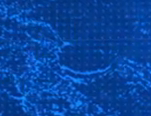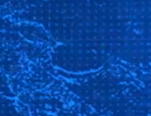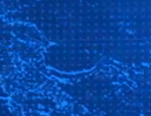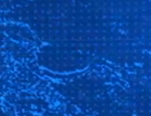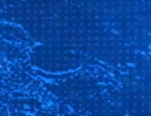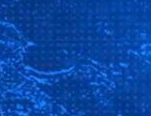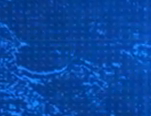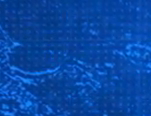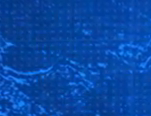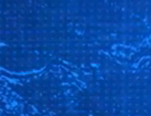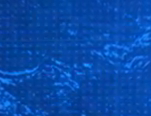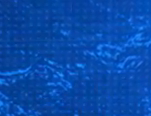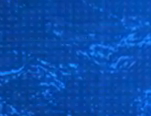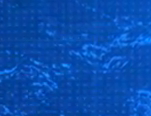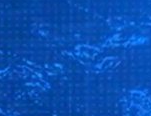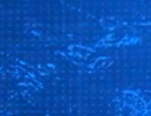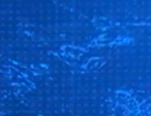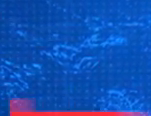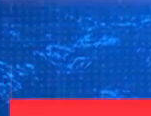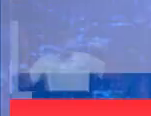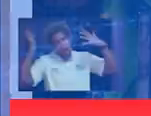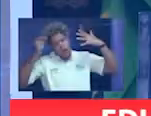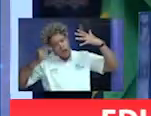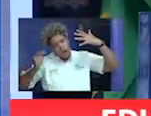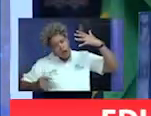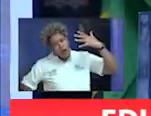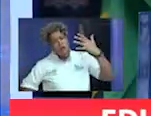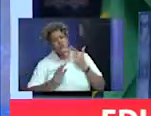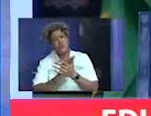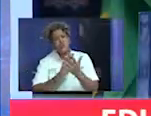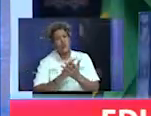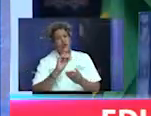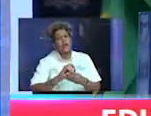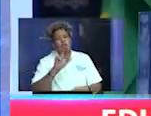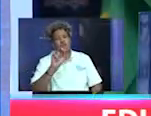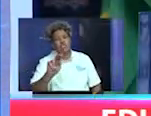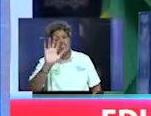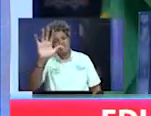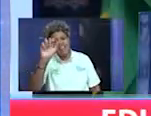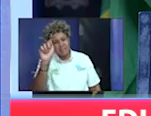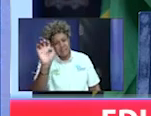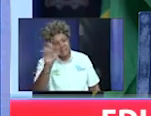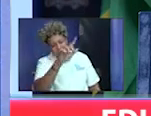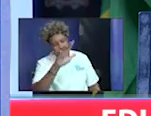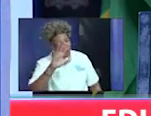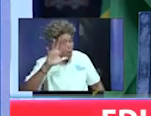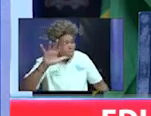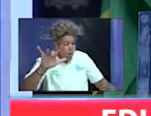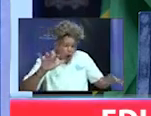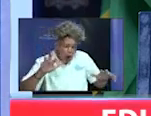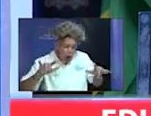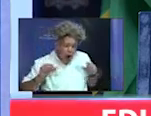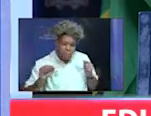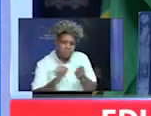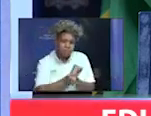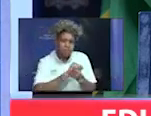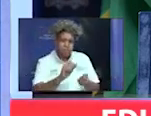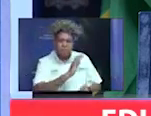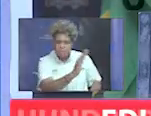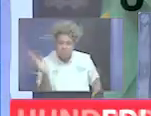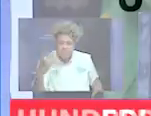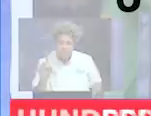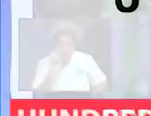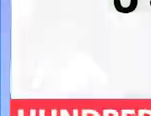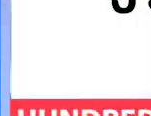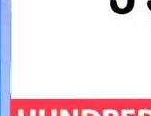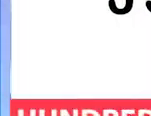It's Tuesday, July 23. In the headlines, Education Ministry addresses teacher recruitment and retention